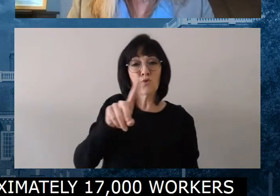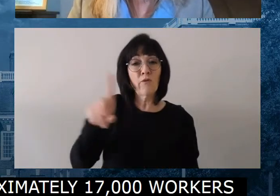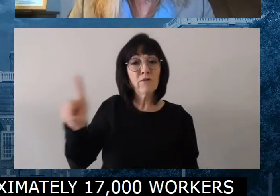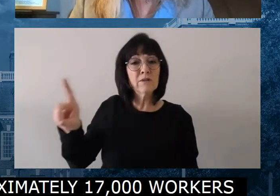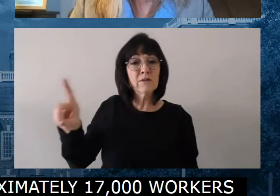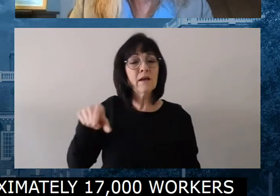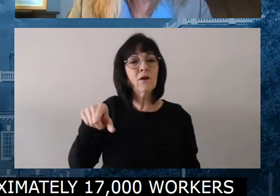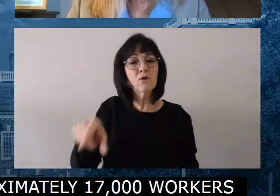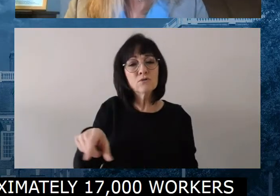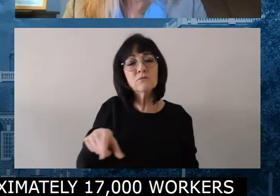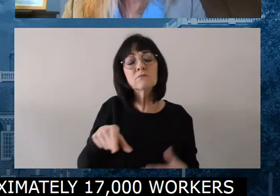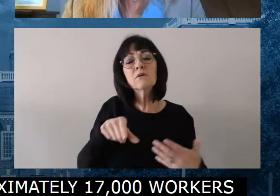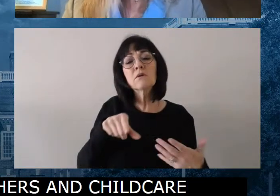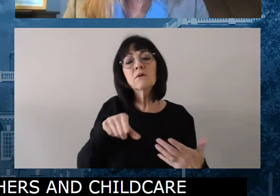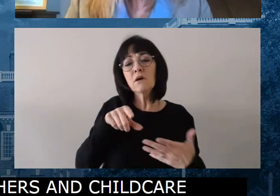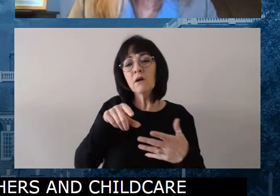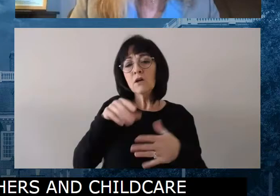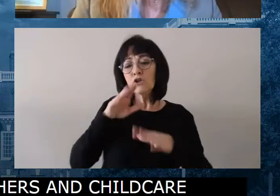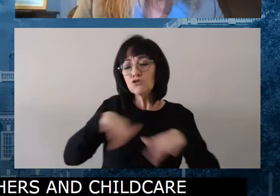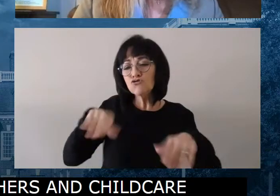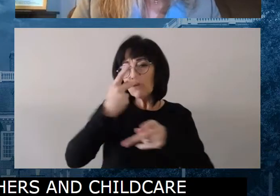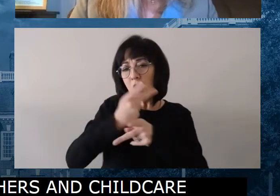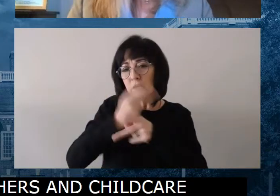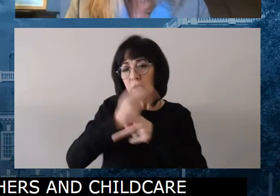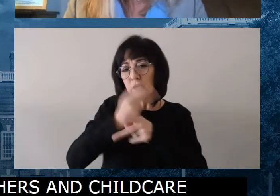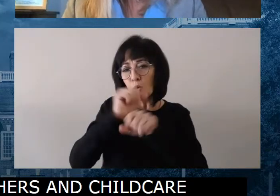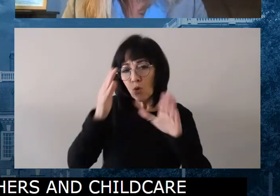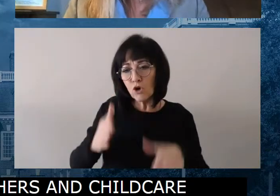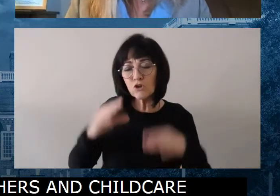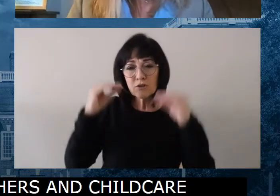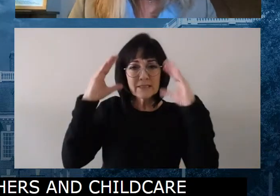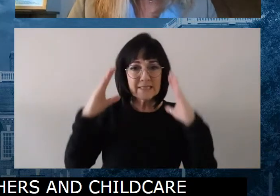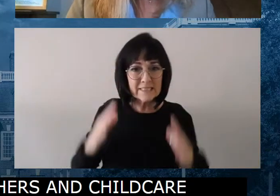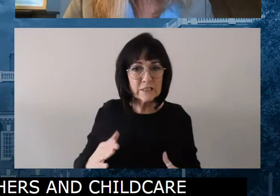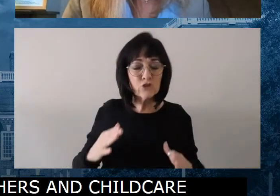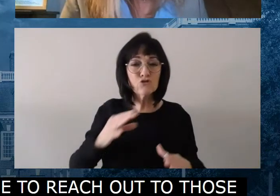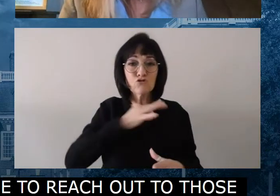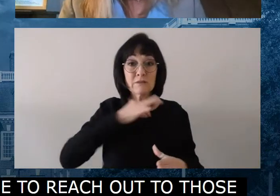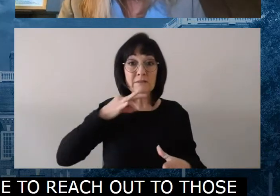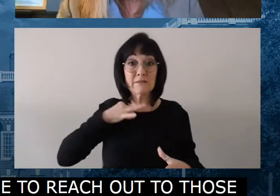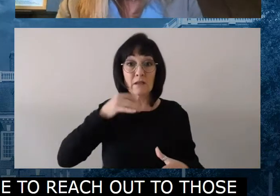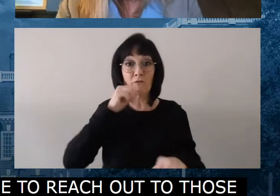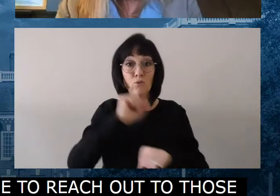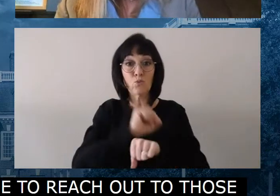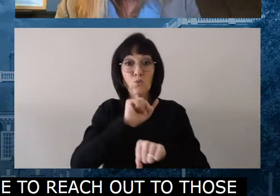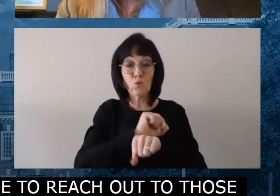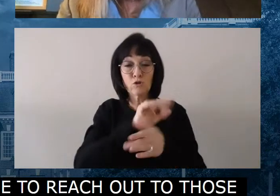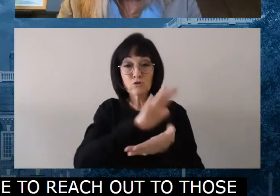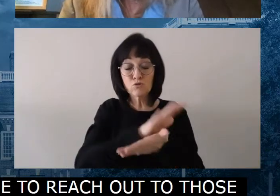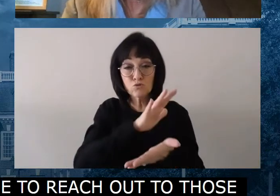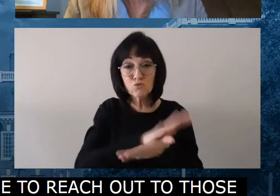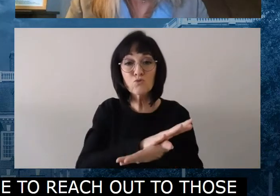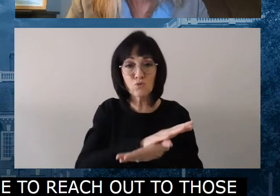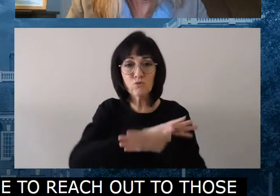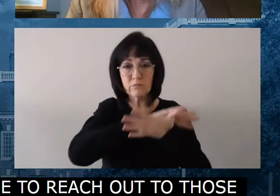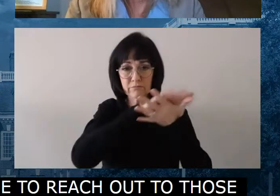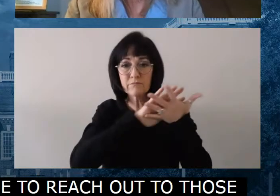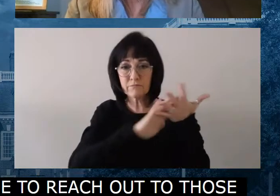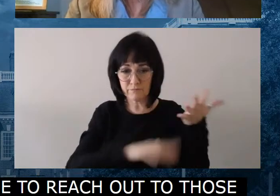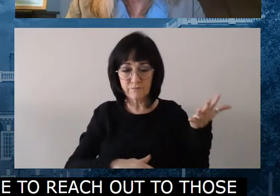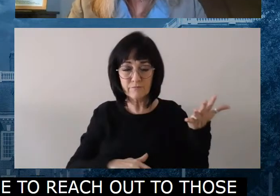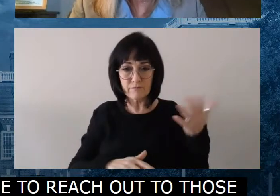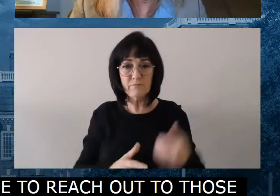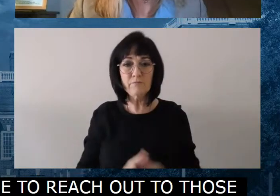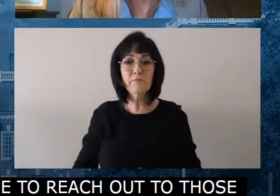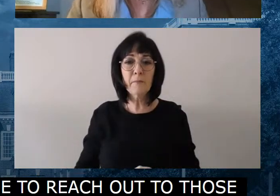out to those groups for this weekend as well. We also continue our targeted